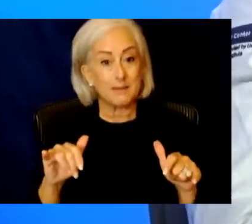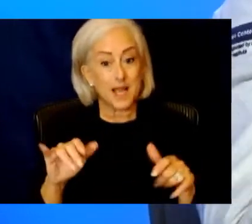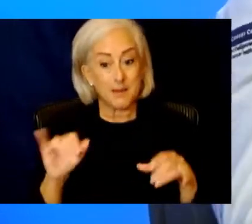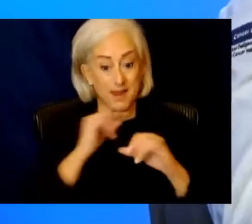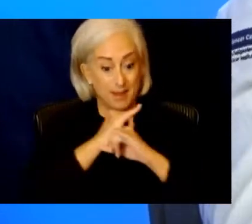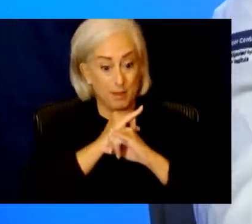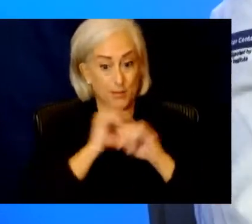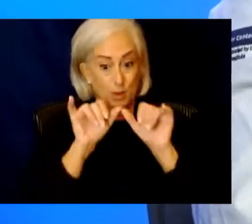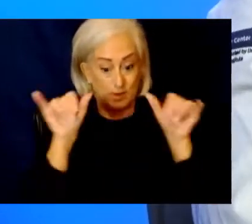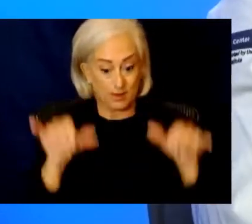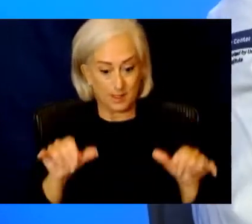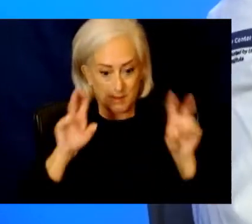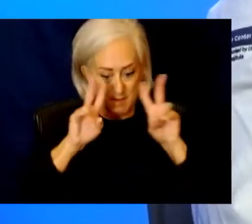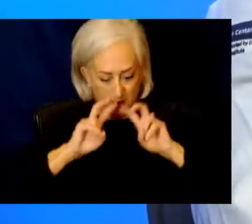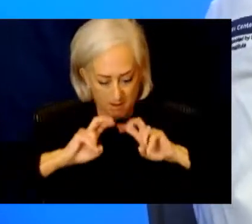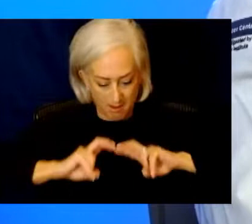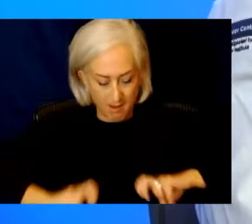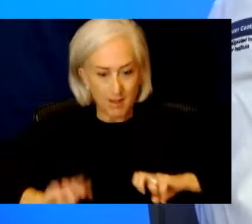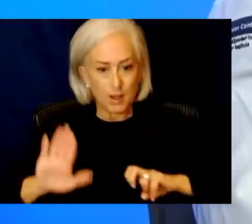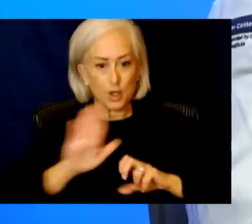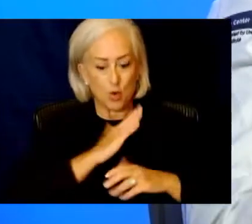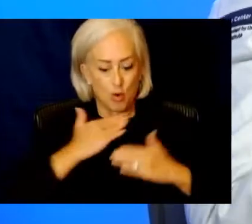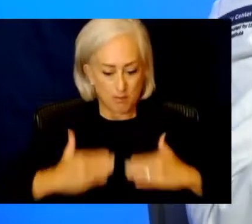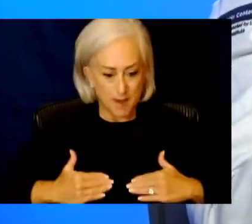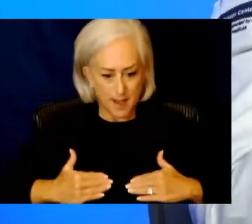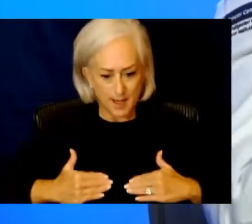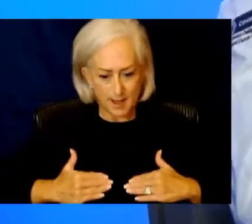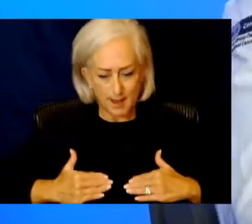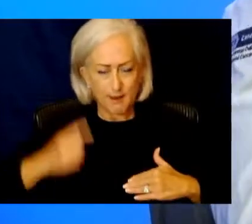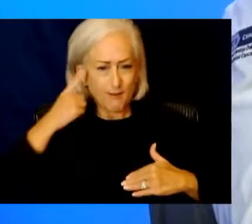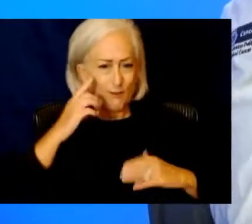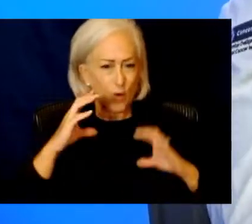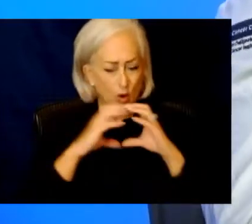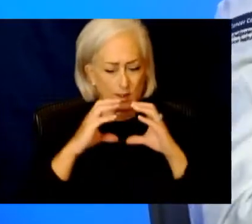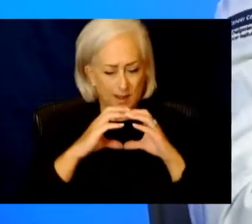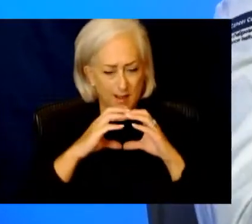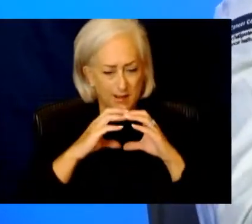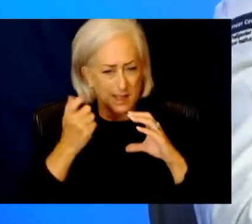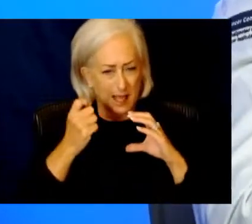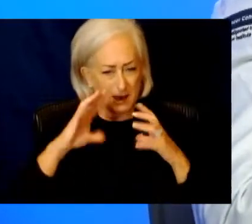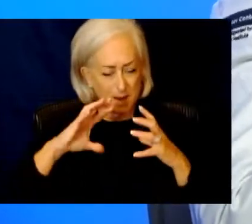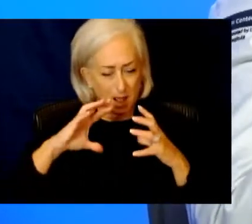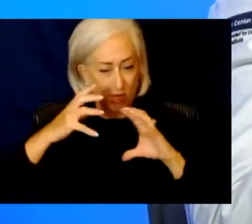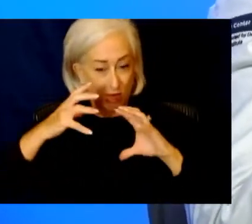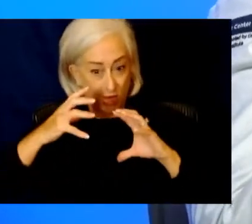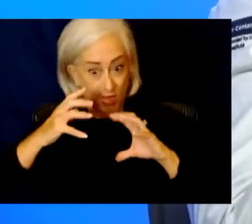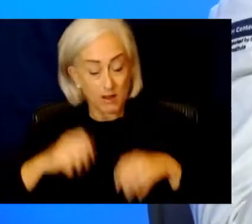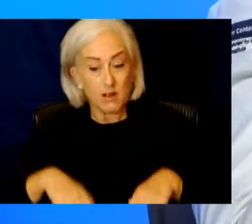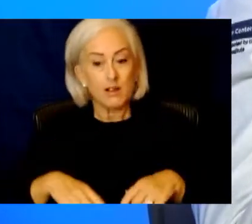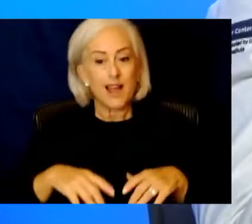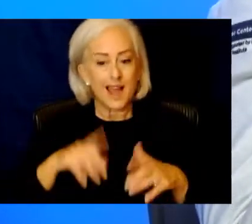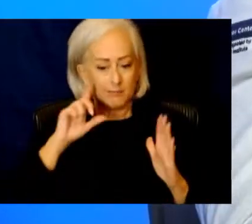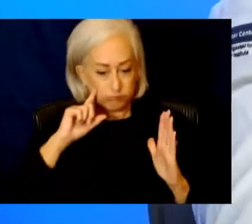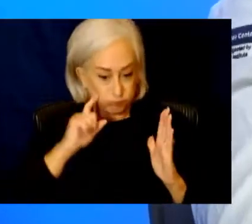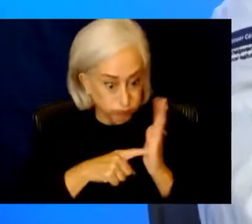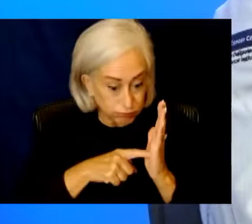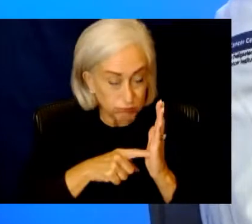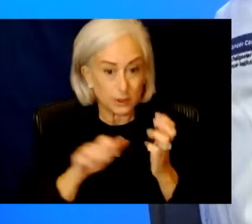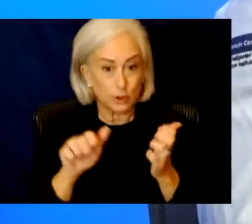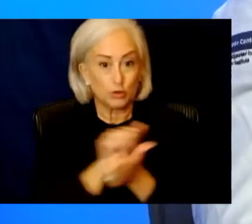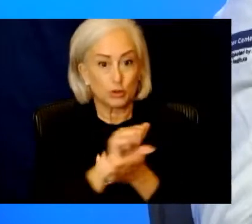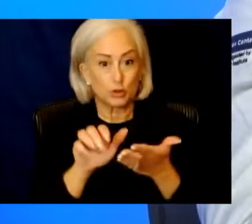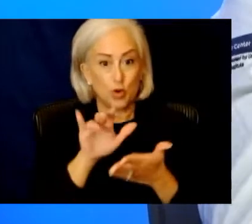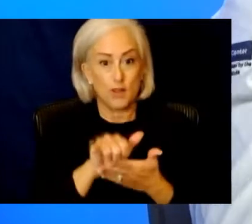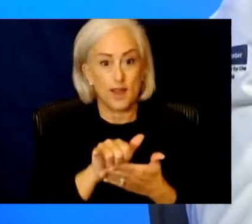and that could potentially turn into cancer, and destroys them. So there are signals